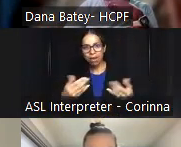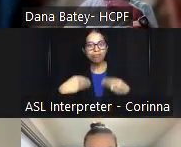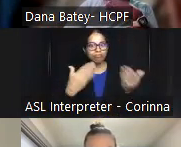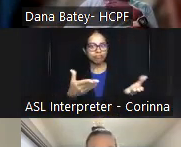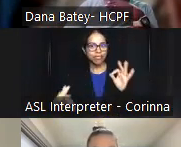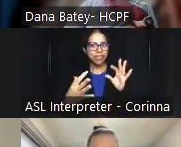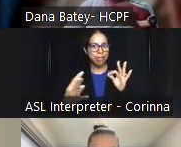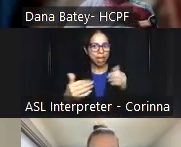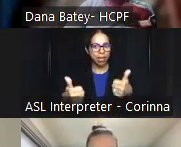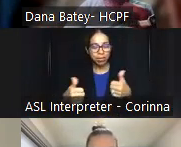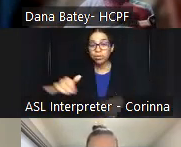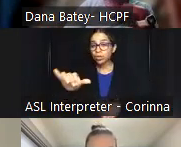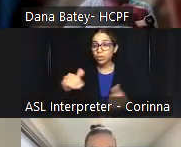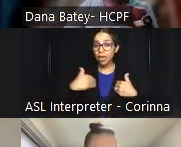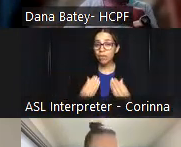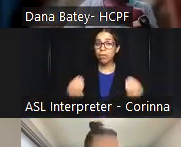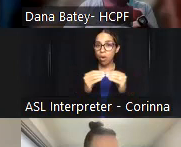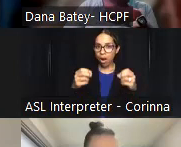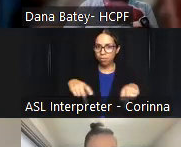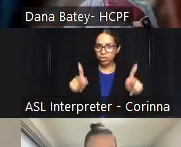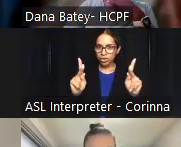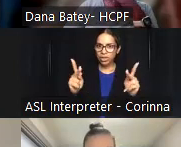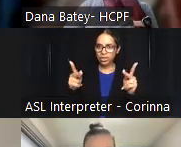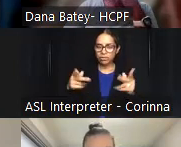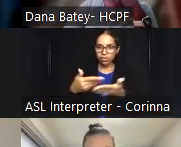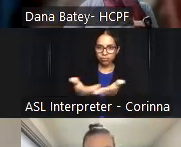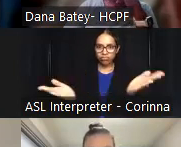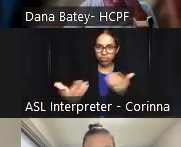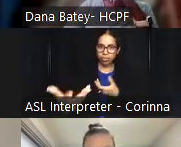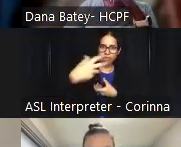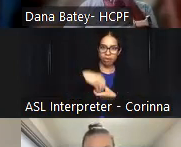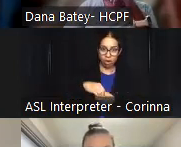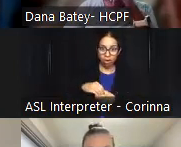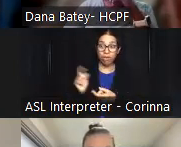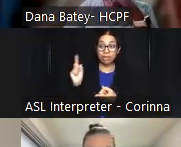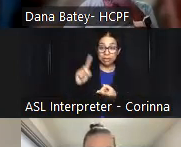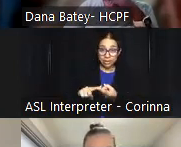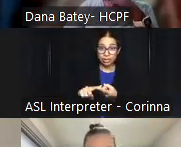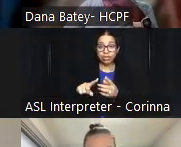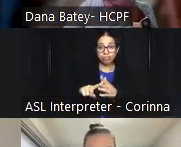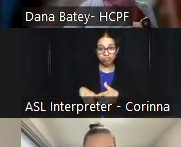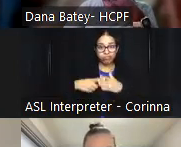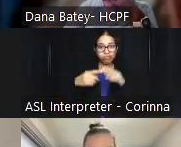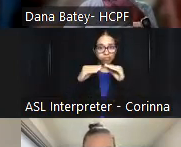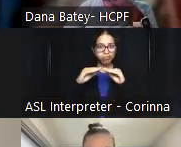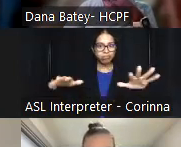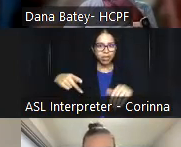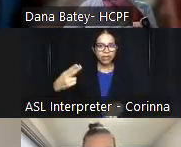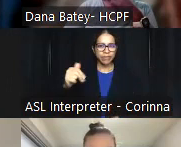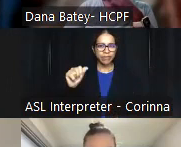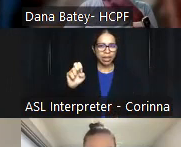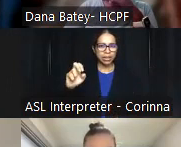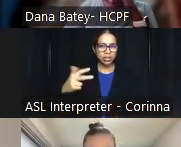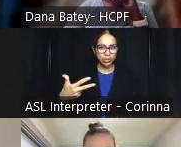involved leading up to the go live of phase 3. So what we have been doing so far, in addition to hosting our own